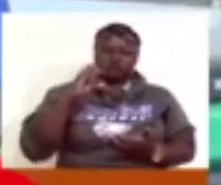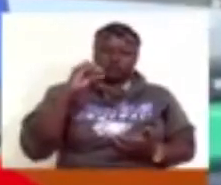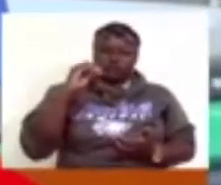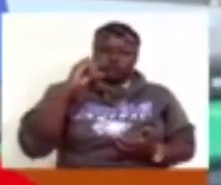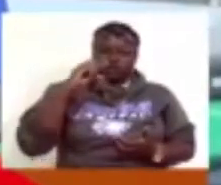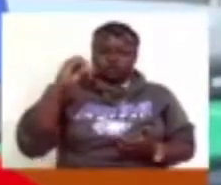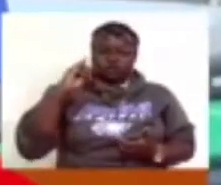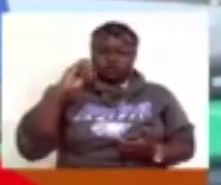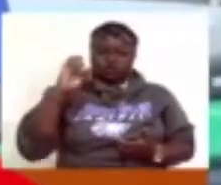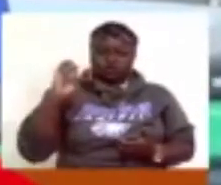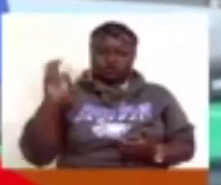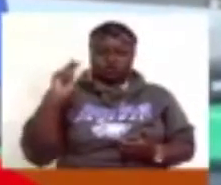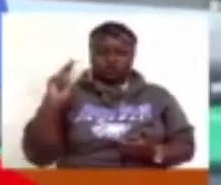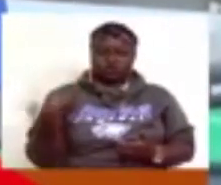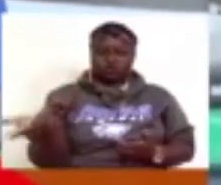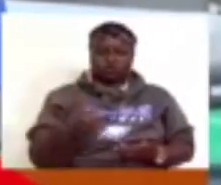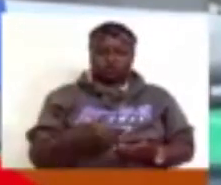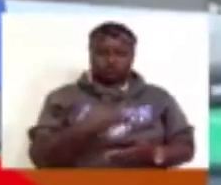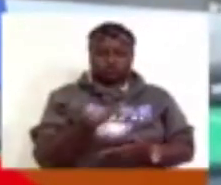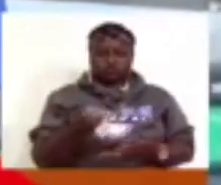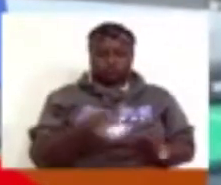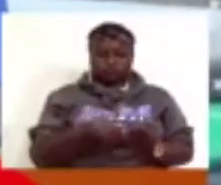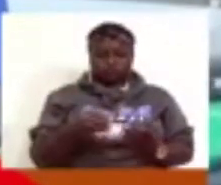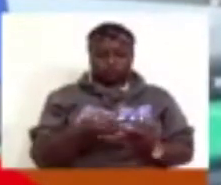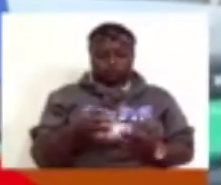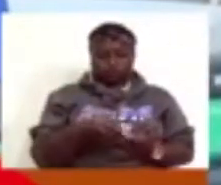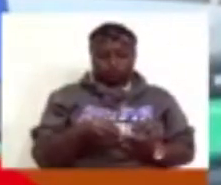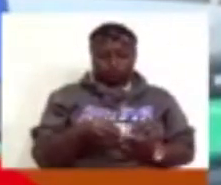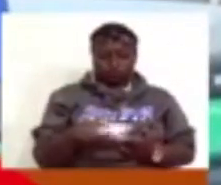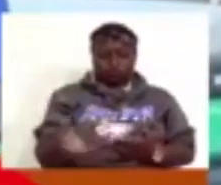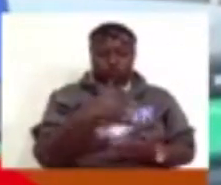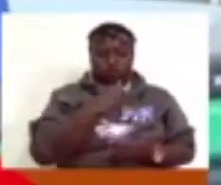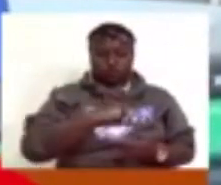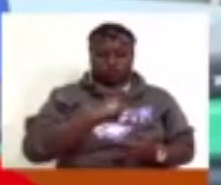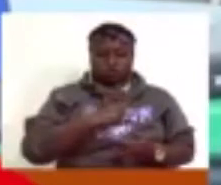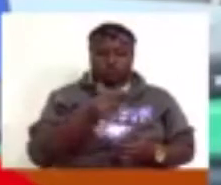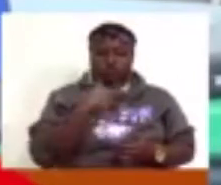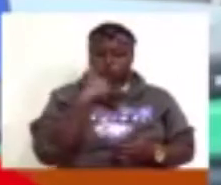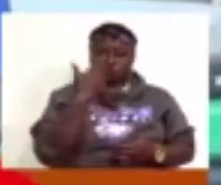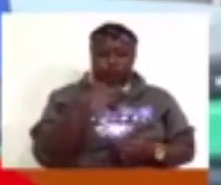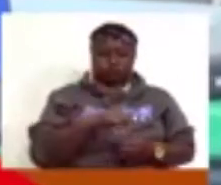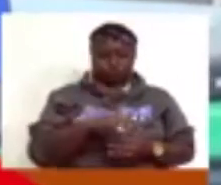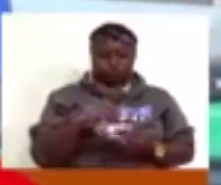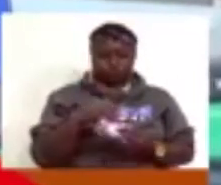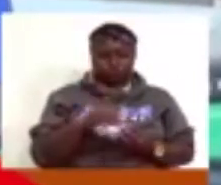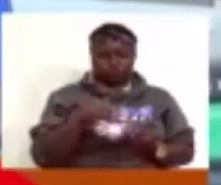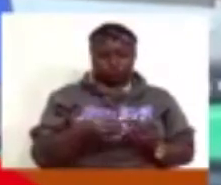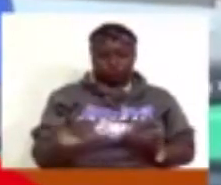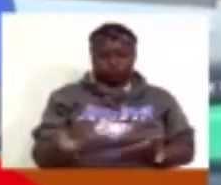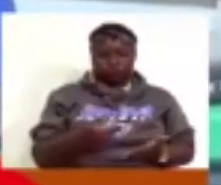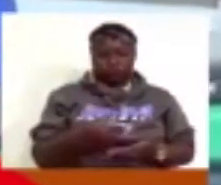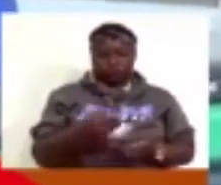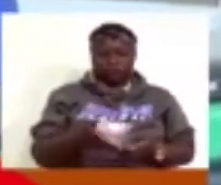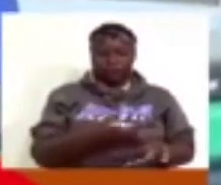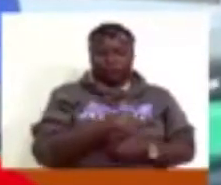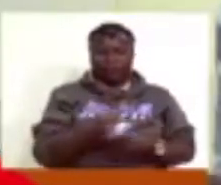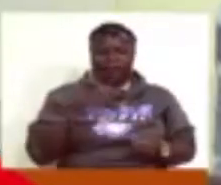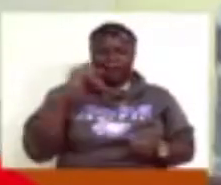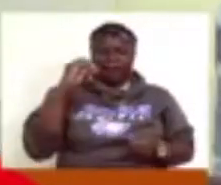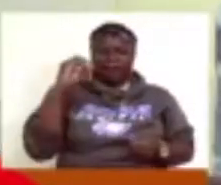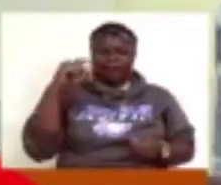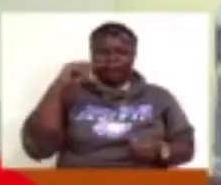hindi ya mathiko ma Prengay ruriri ruru ni rwihoete uria ugukorwo kiamurwo kurugamirira ithenya riri aume ruriri-ini rwa